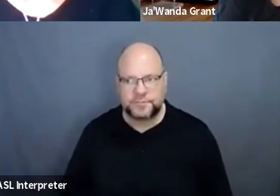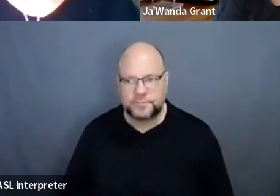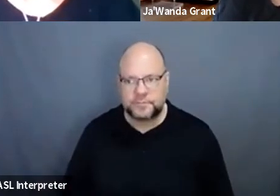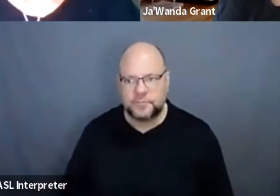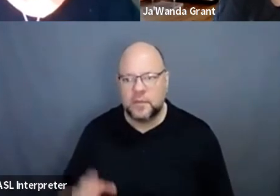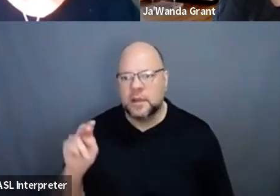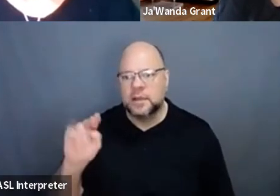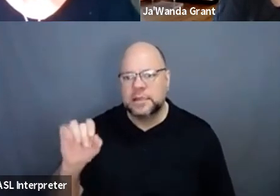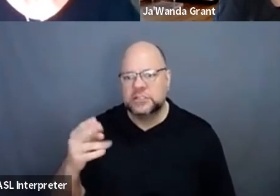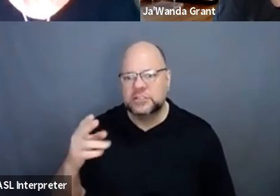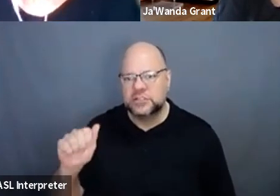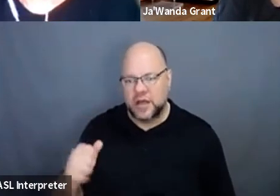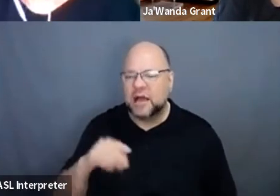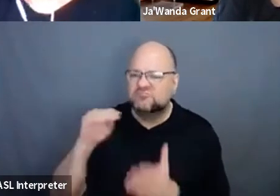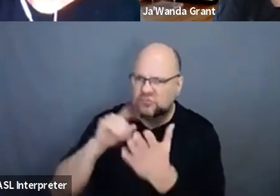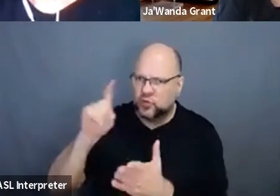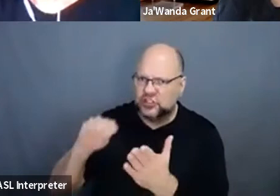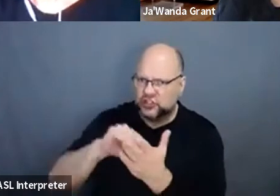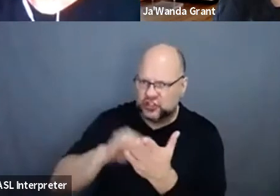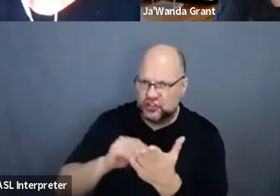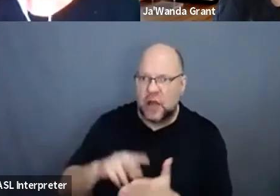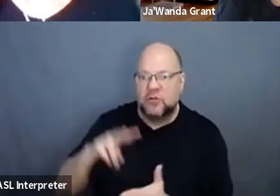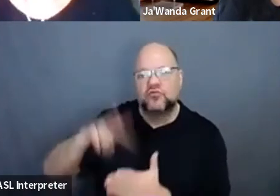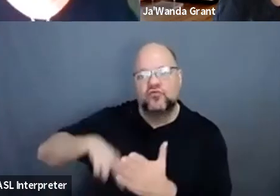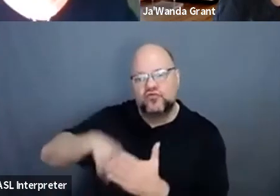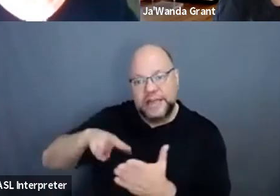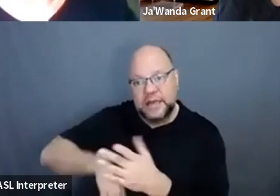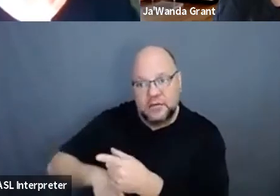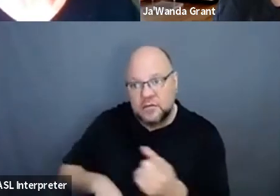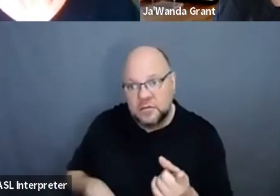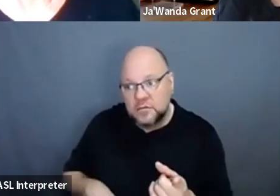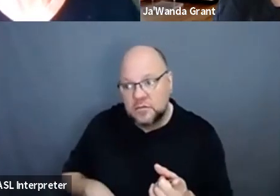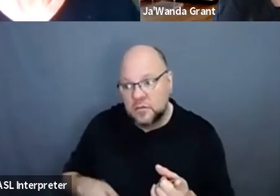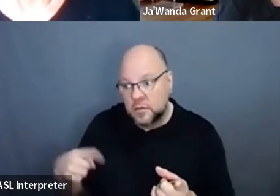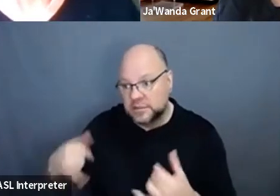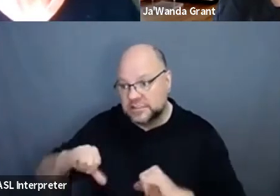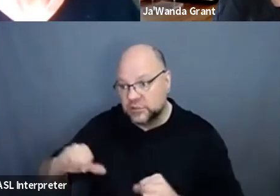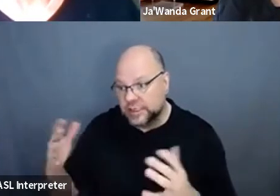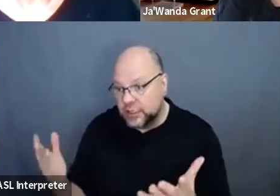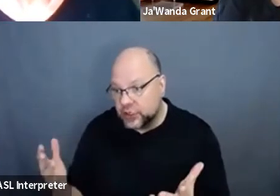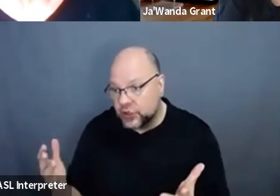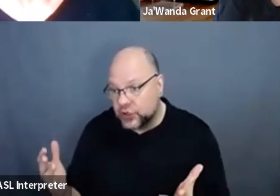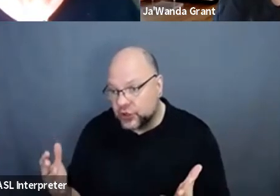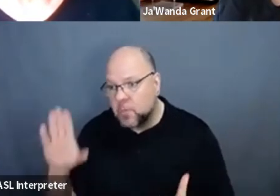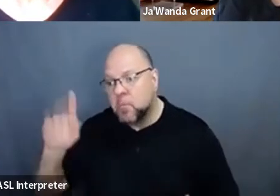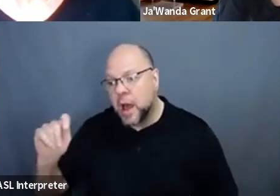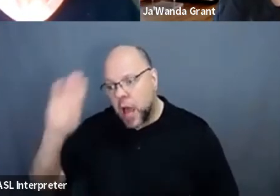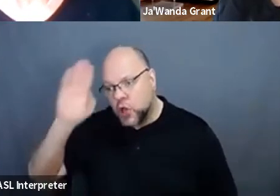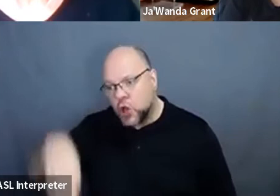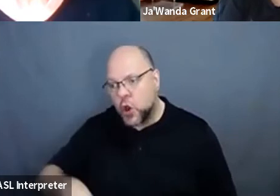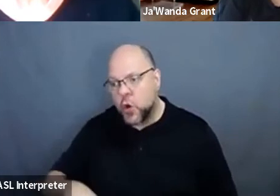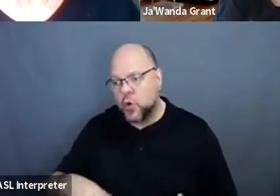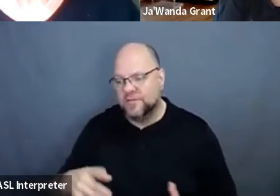I did take down some questions. If I can read those out if those people are still here. But I know when you were